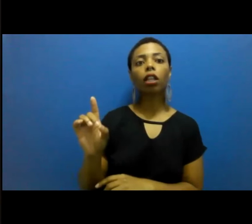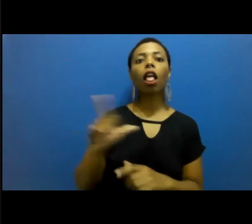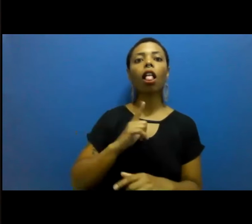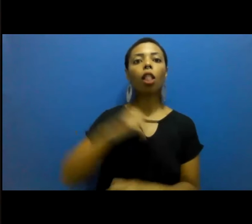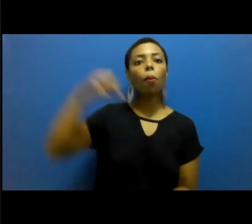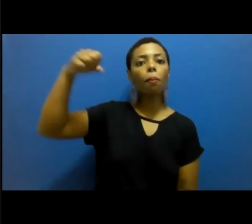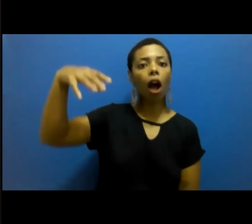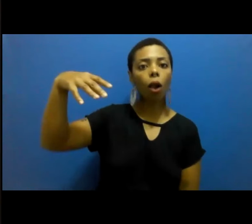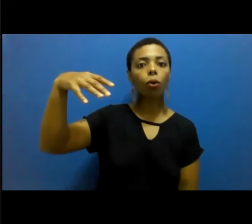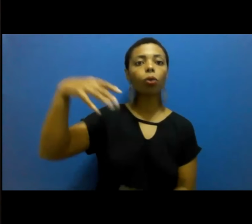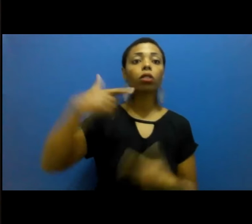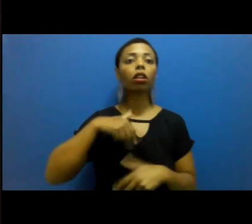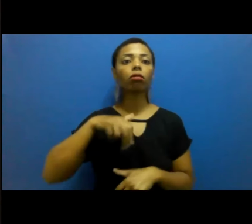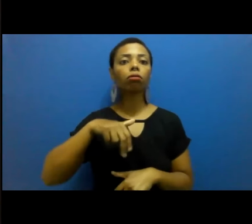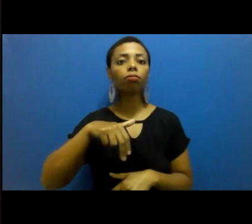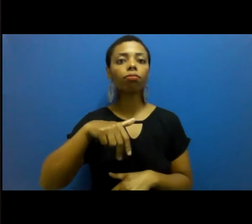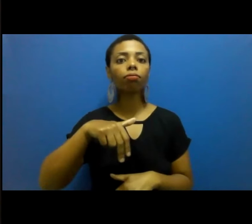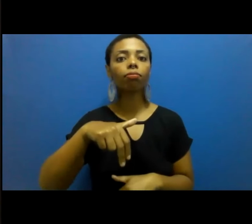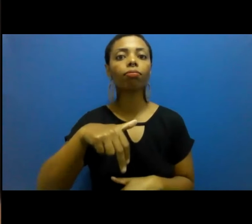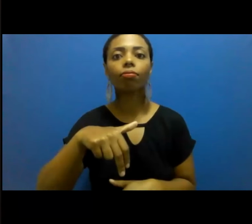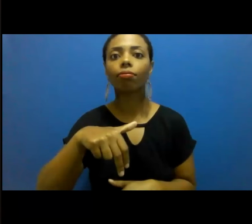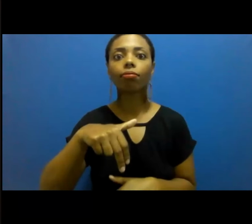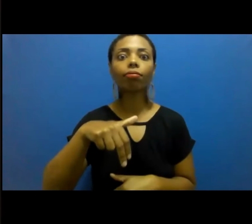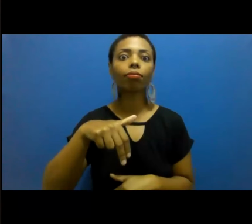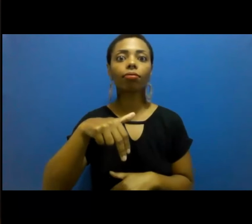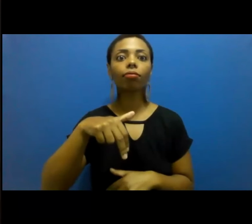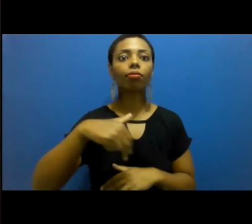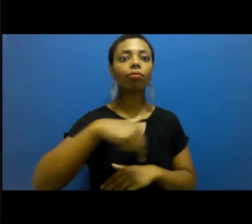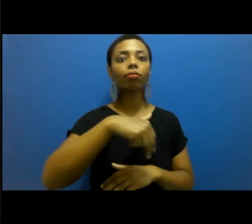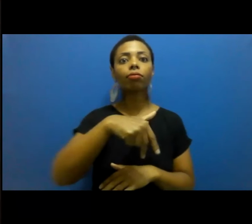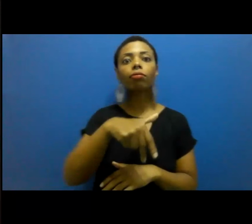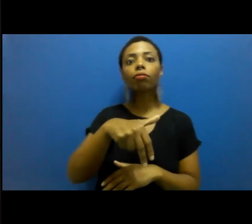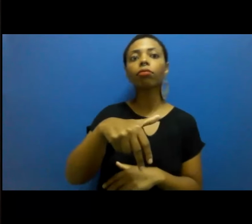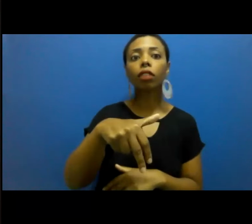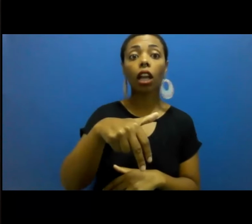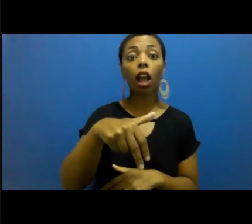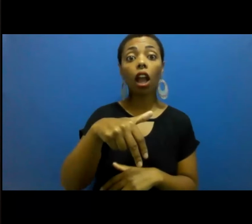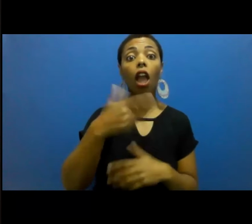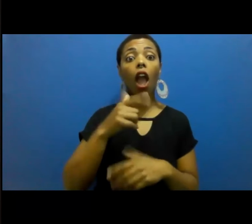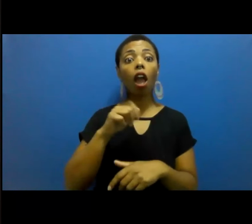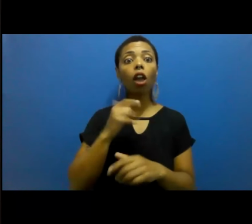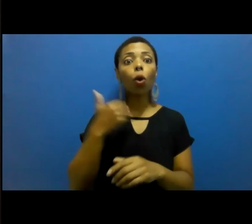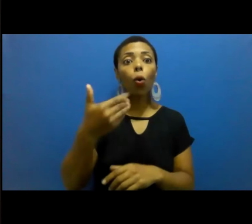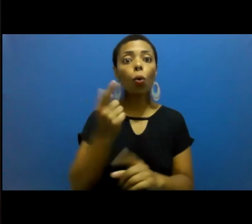Then you walk straight. And when you come here, you find a